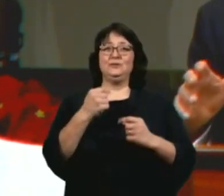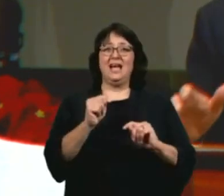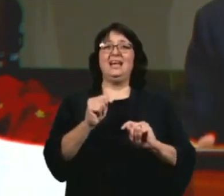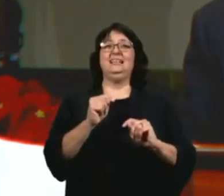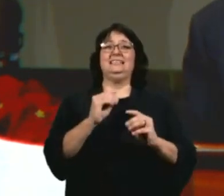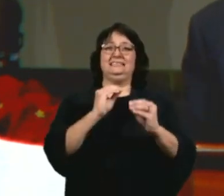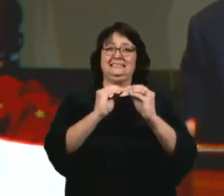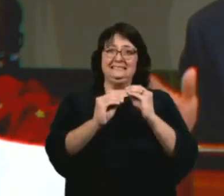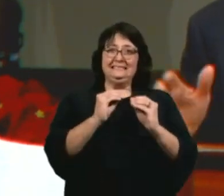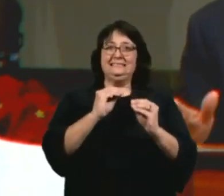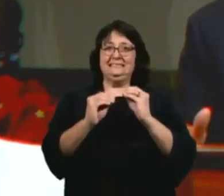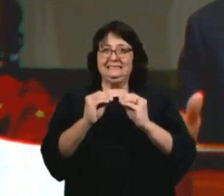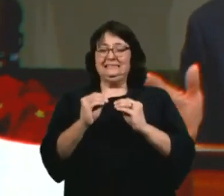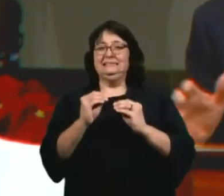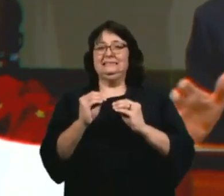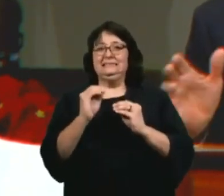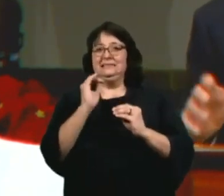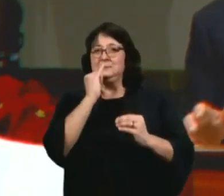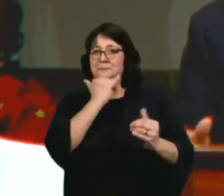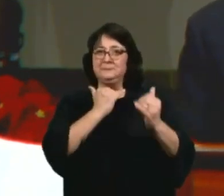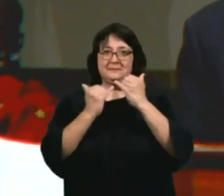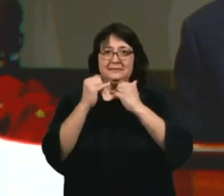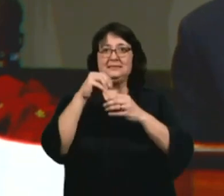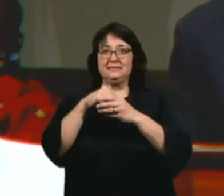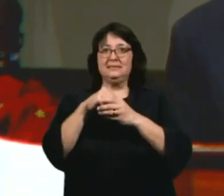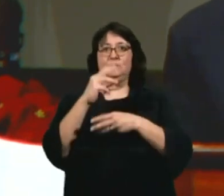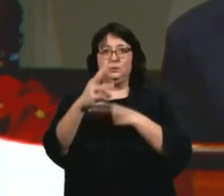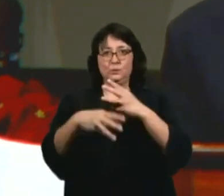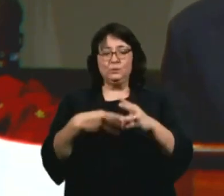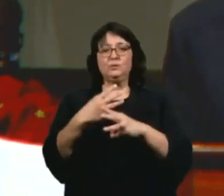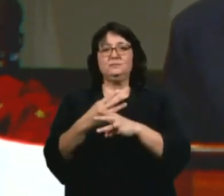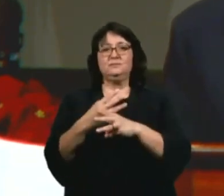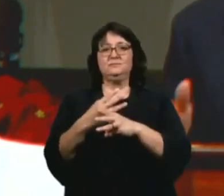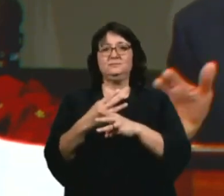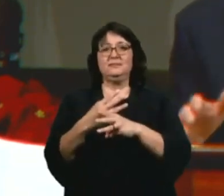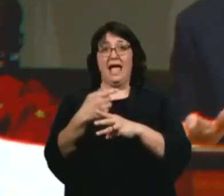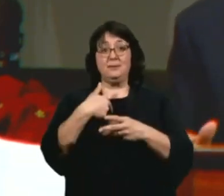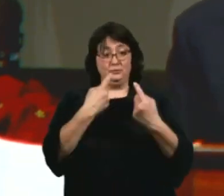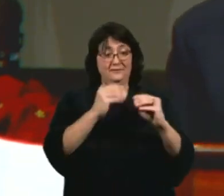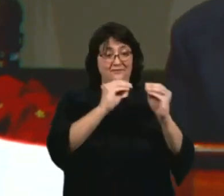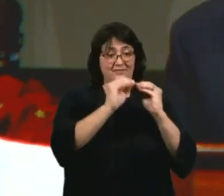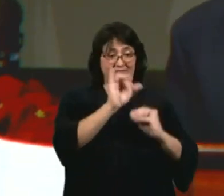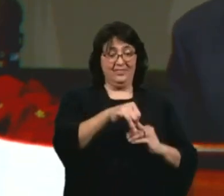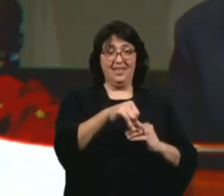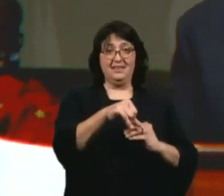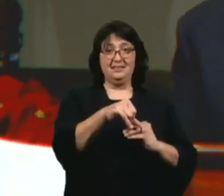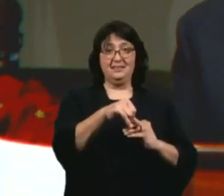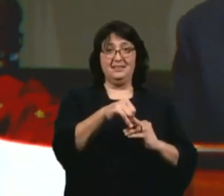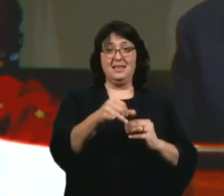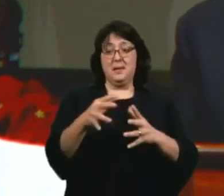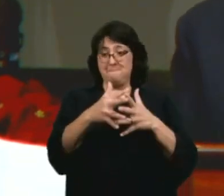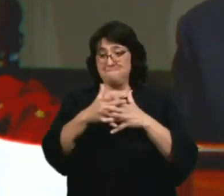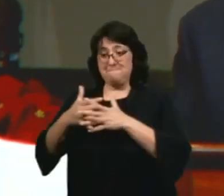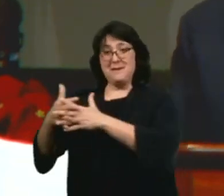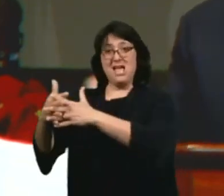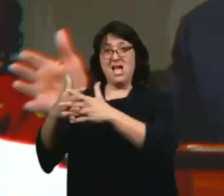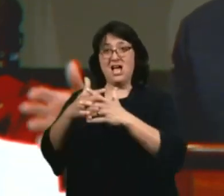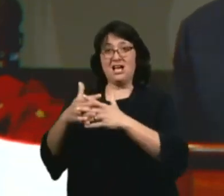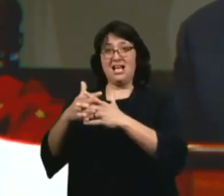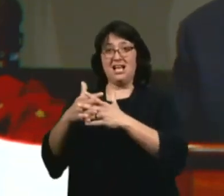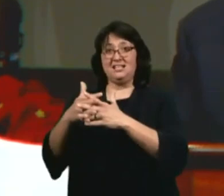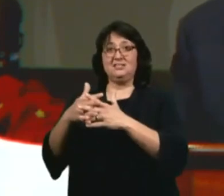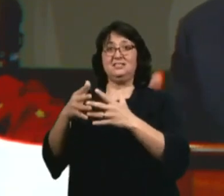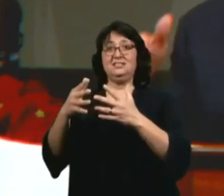I'm trying to correct an error in this world. And while I'm trying to correct it, America is undoing